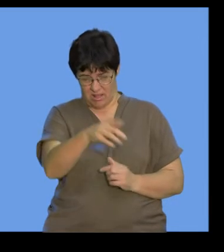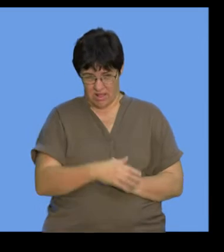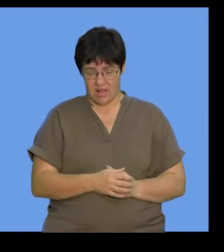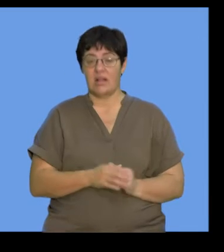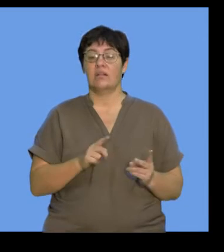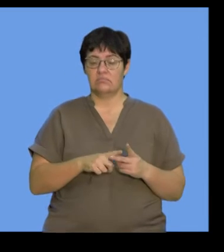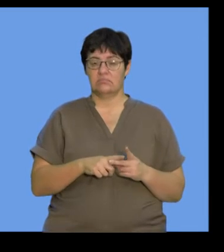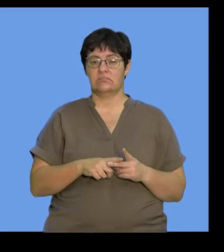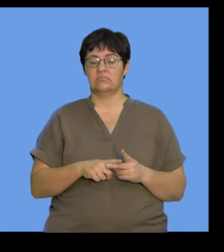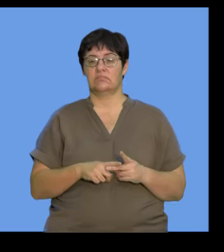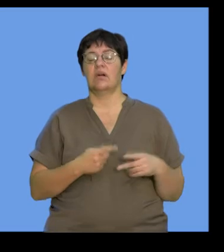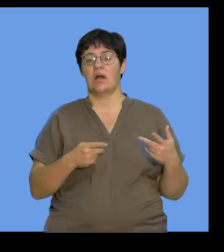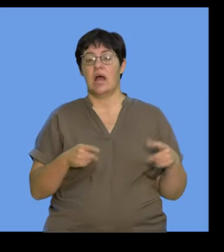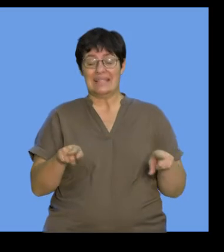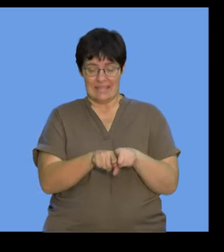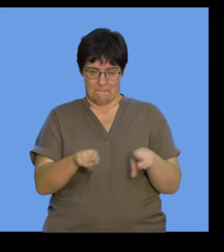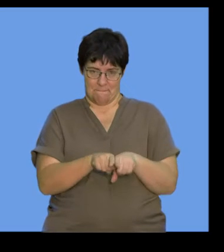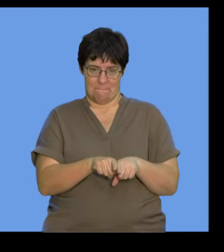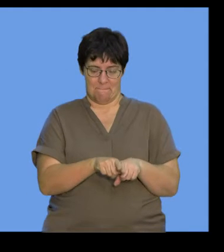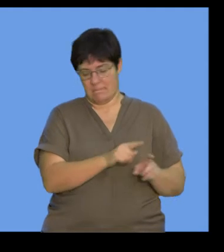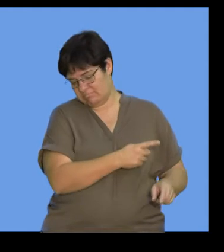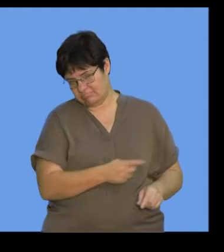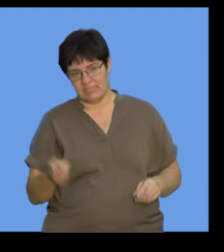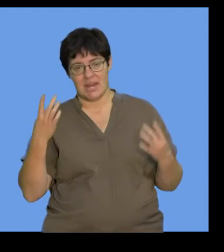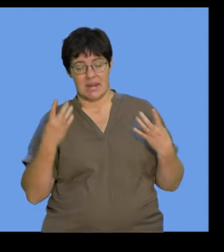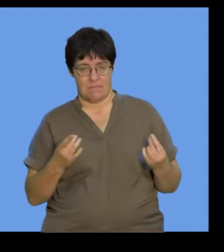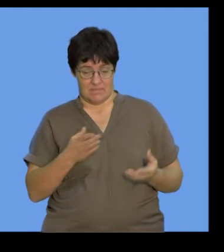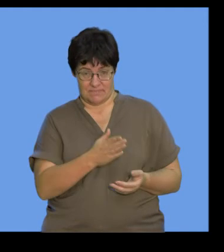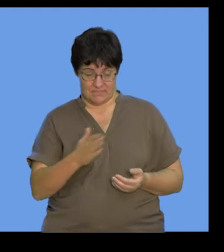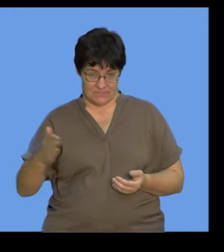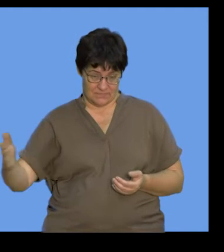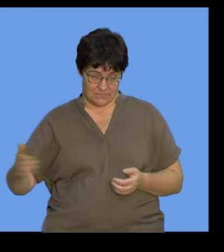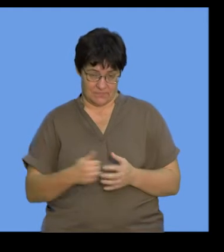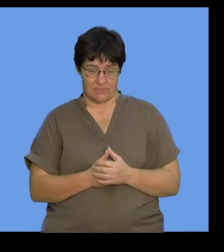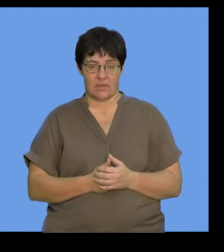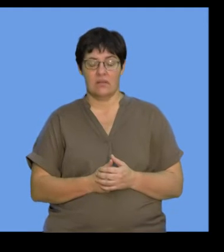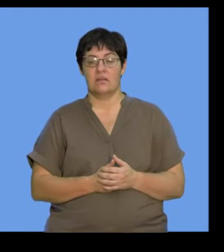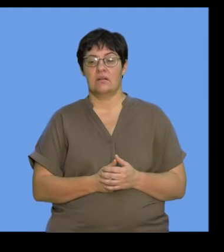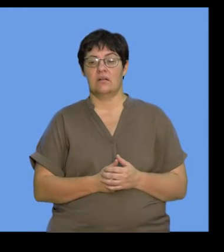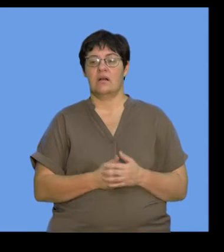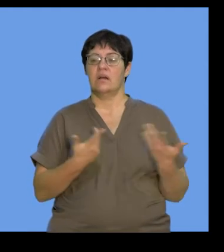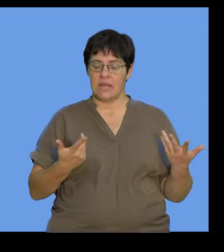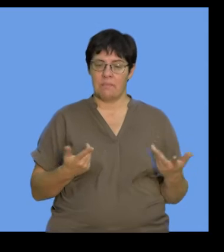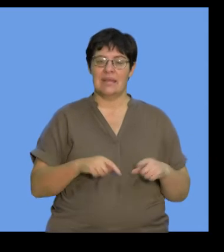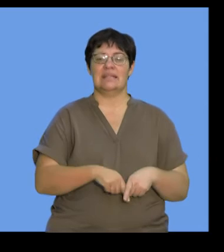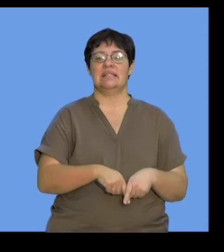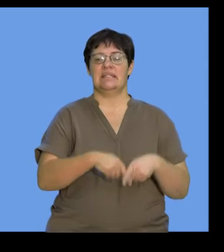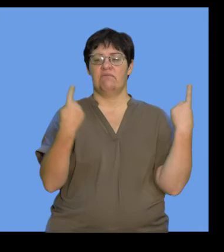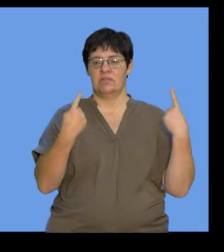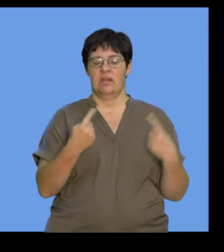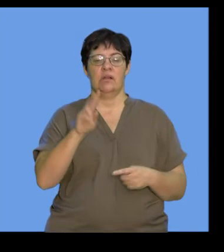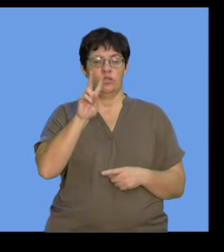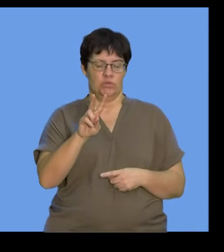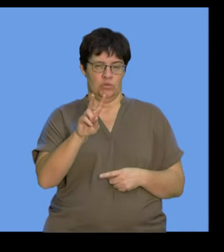then common will mean that it is the same throughout the number of terms that you have. We also have what we call the difference of two